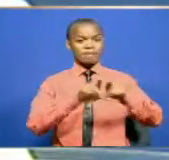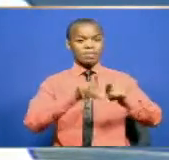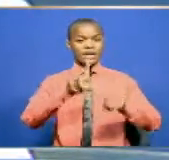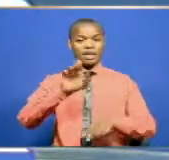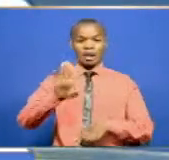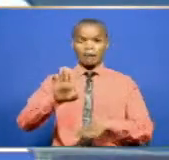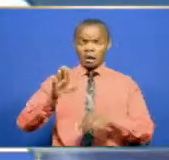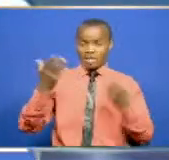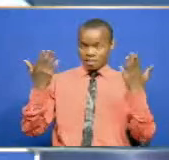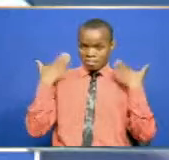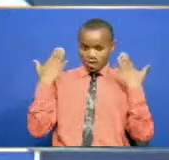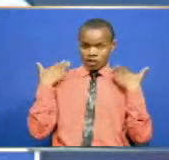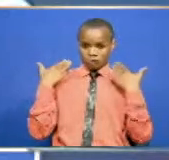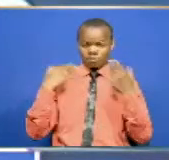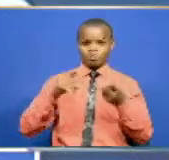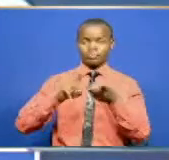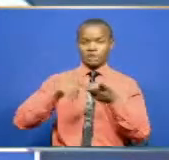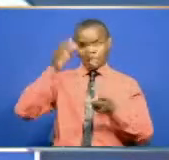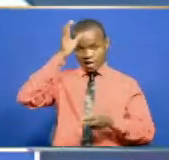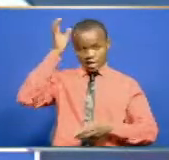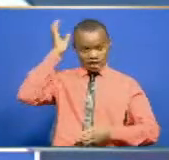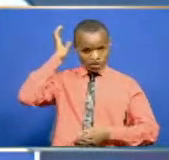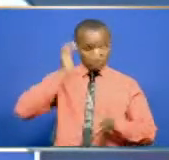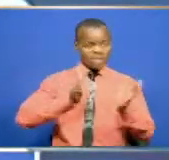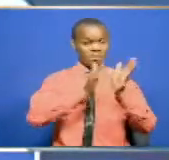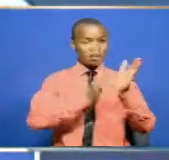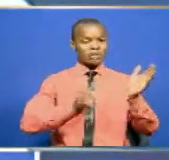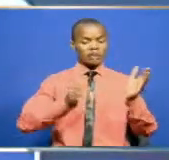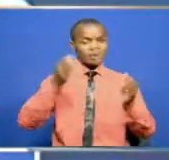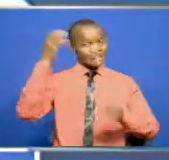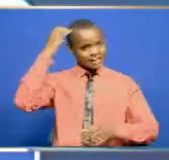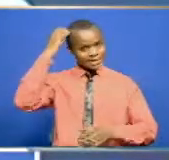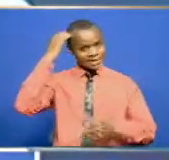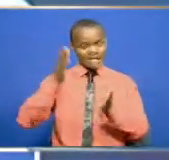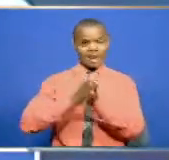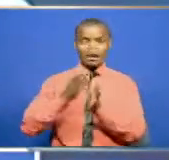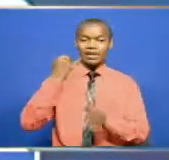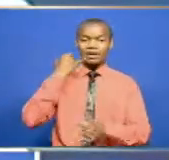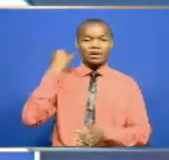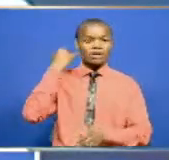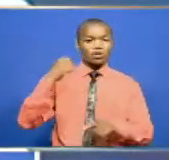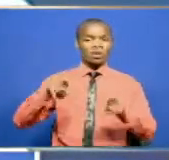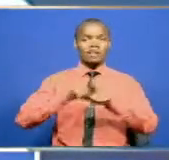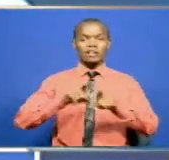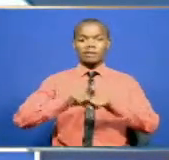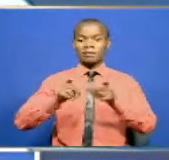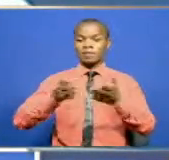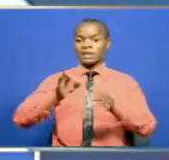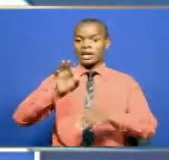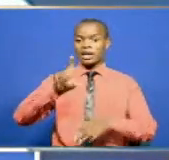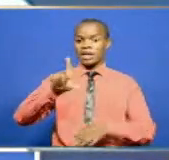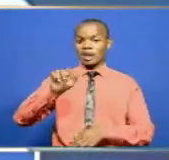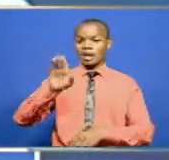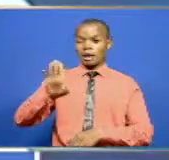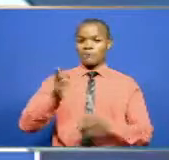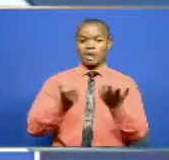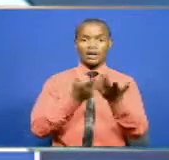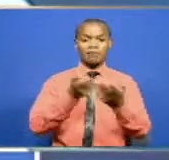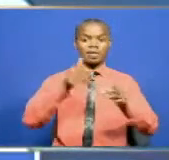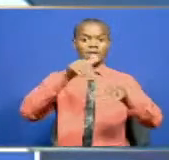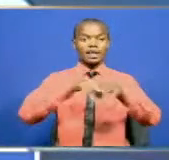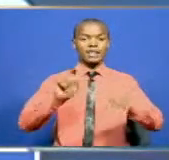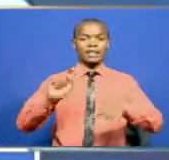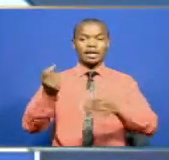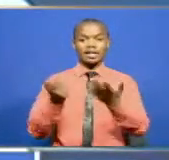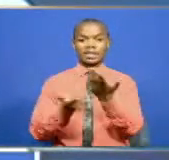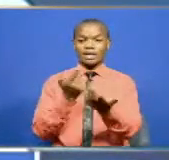in Meru, Eldoret, Machakos, Kitale and Nakuru, bringing to 6 the number of aflatoxin testing laboratories in Kenya.